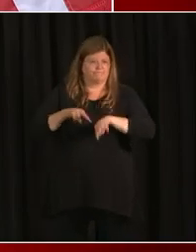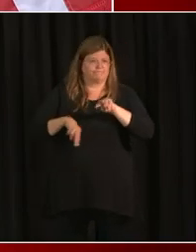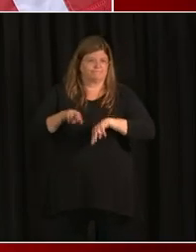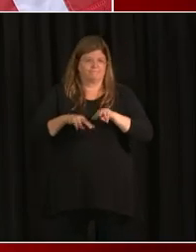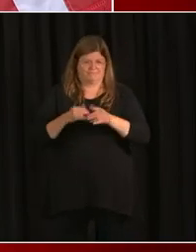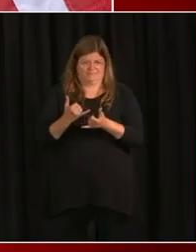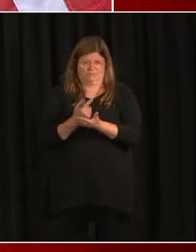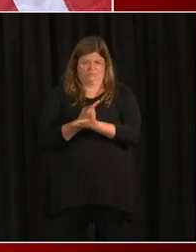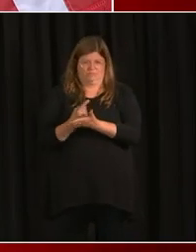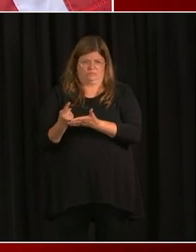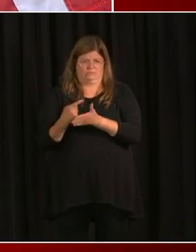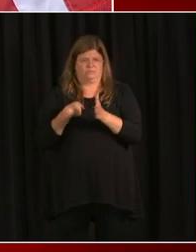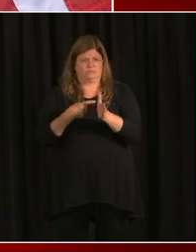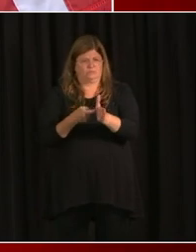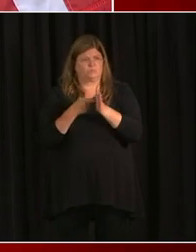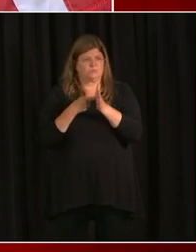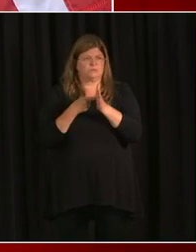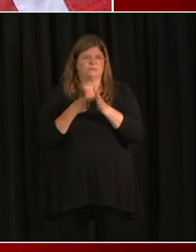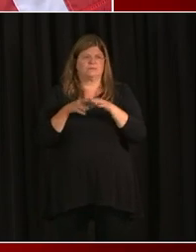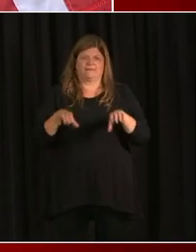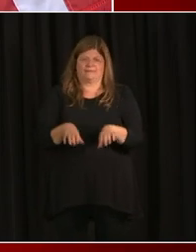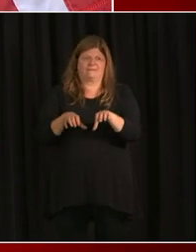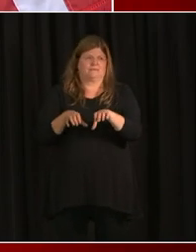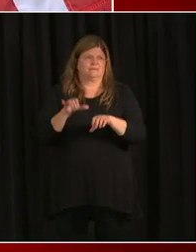week I'm required to act on it.